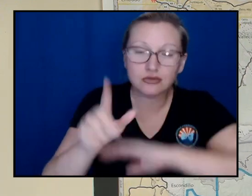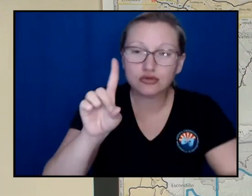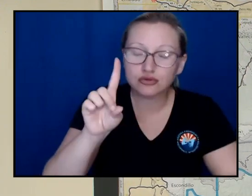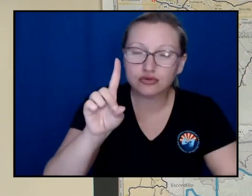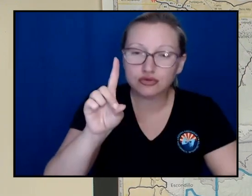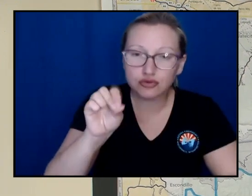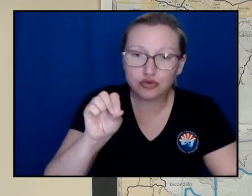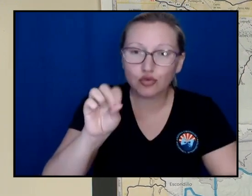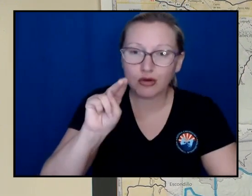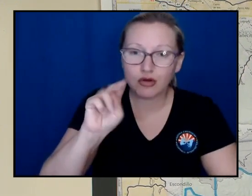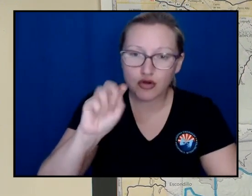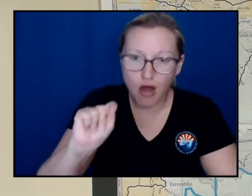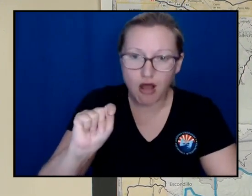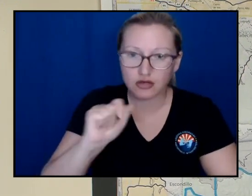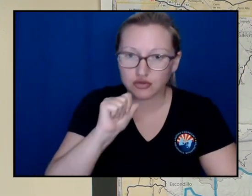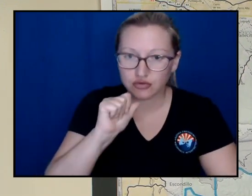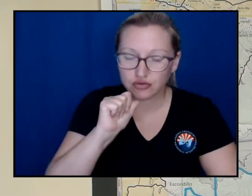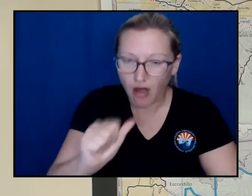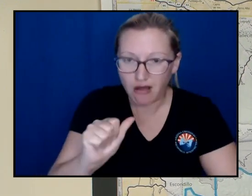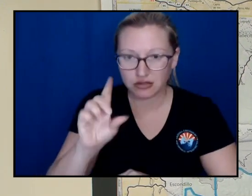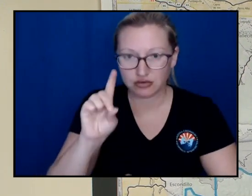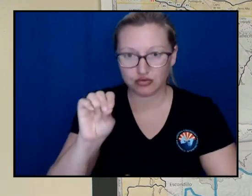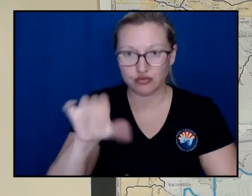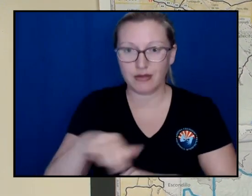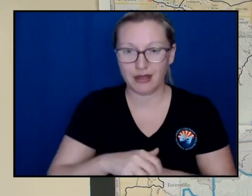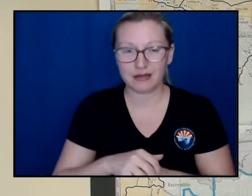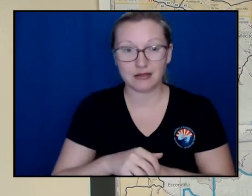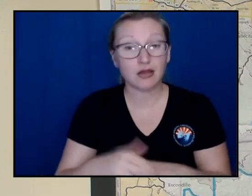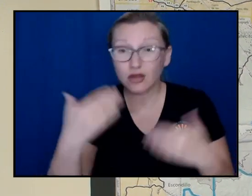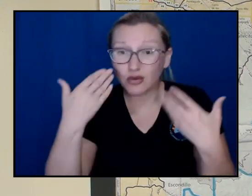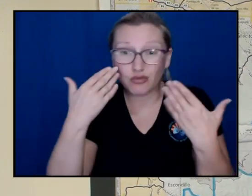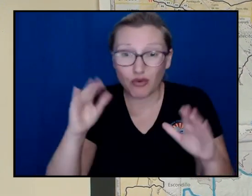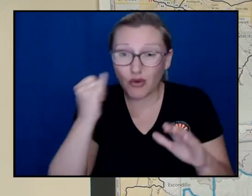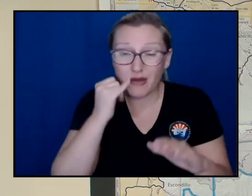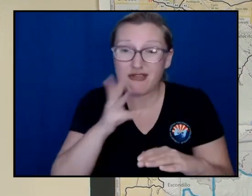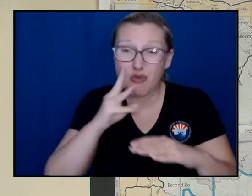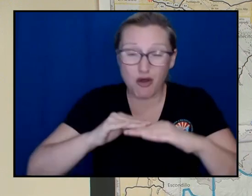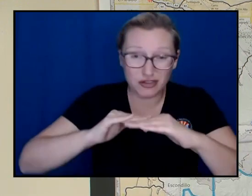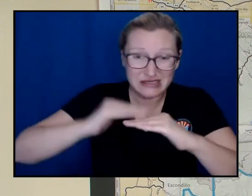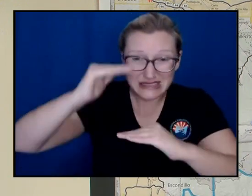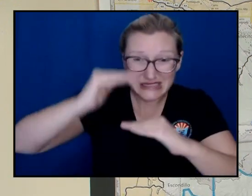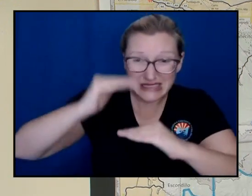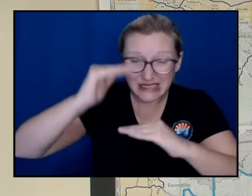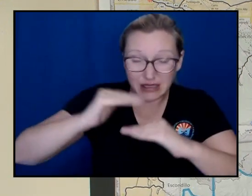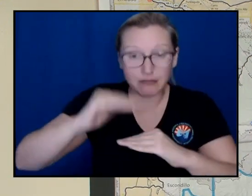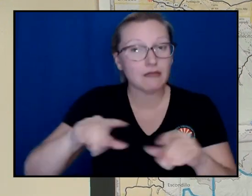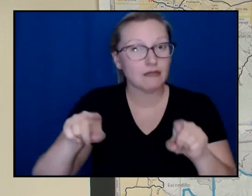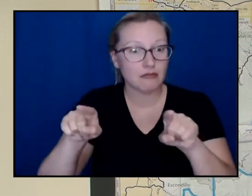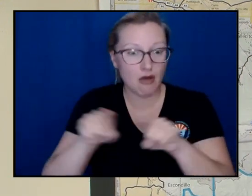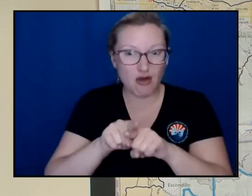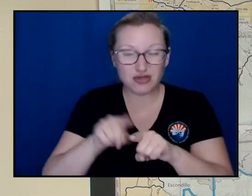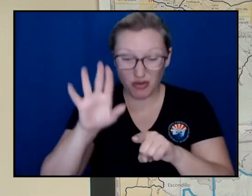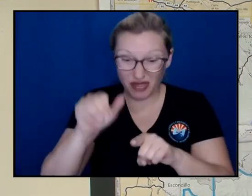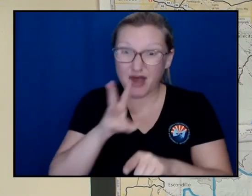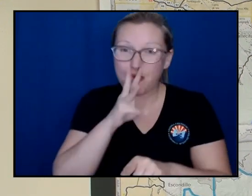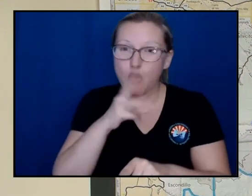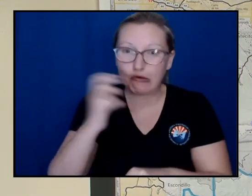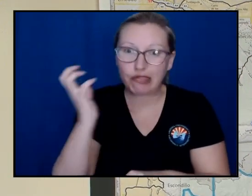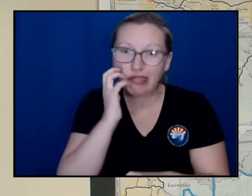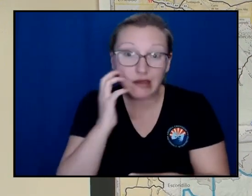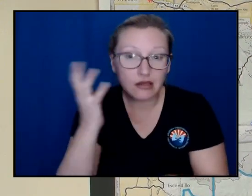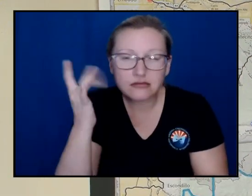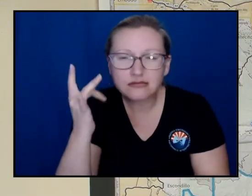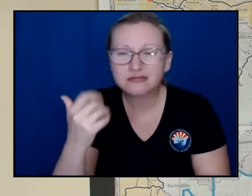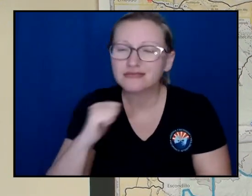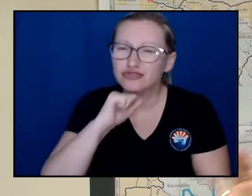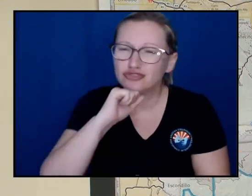the roadbed is anymore. And also, debris flow water is a lot thicker. If it's running